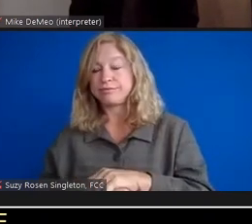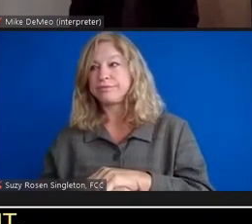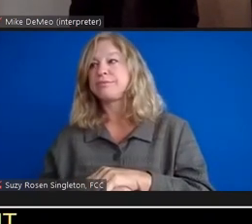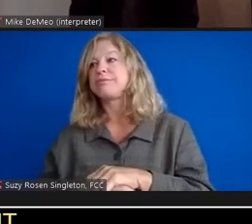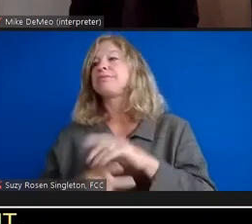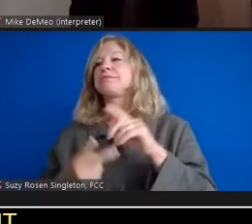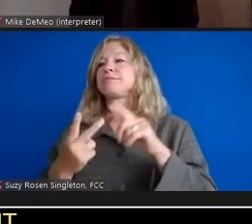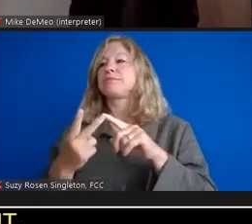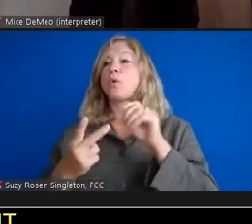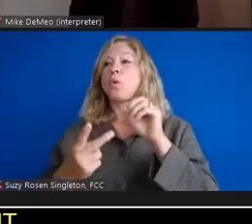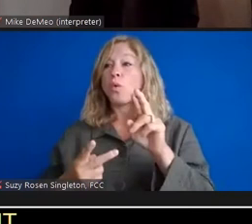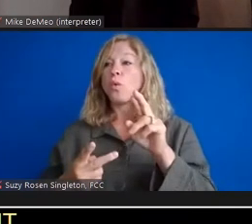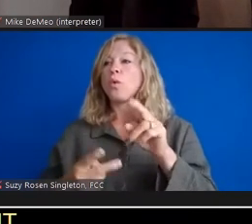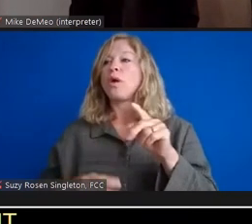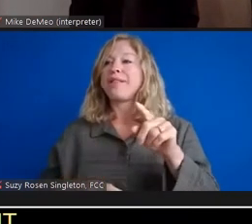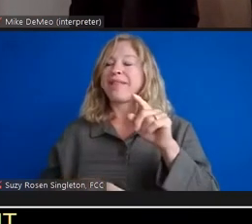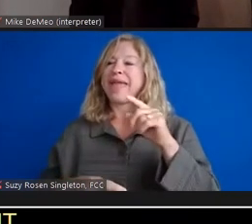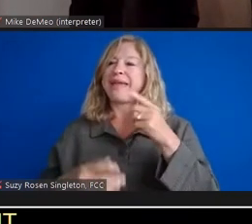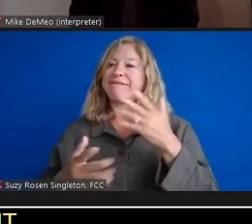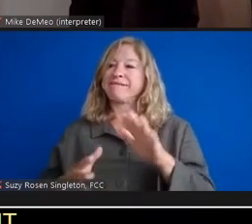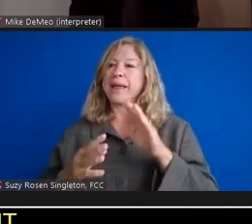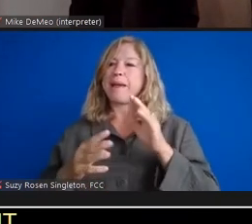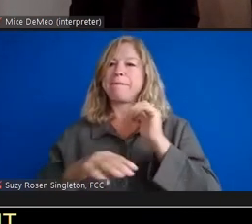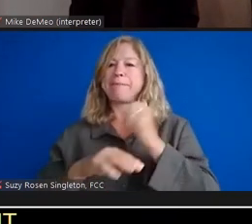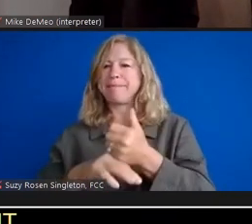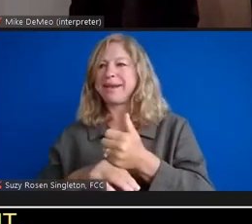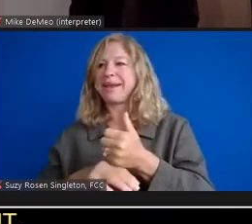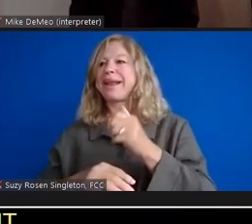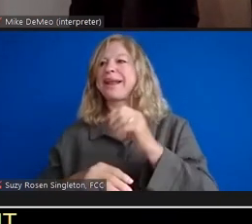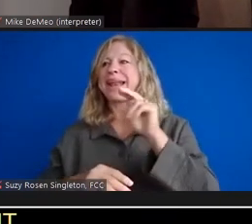to support real-time text, or